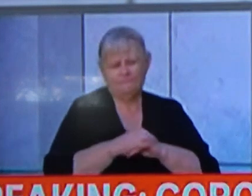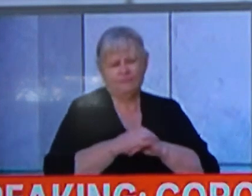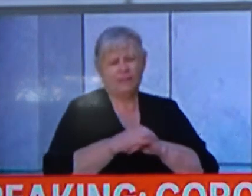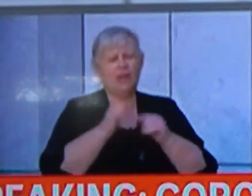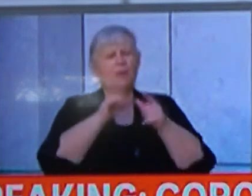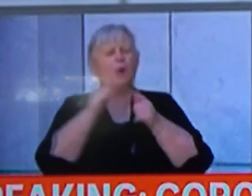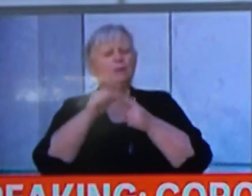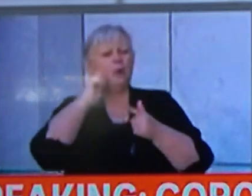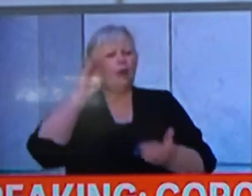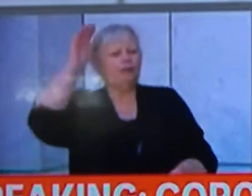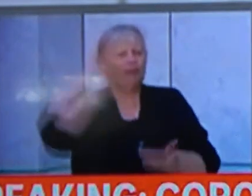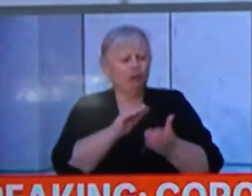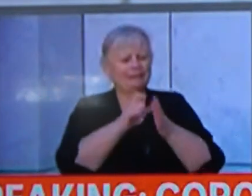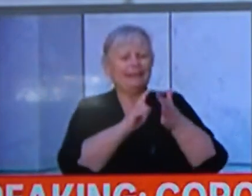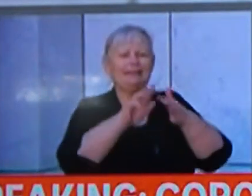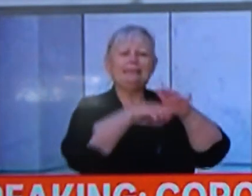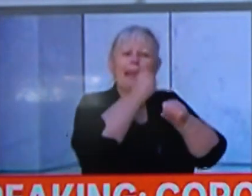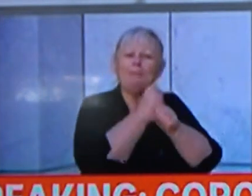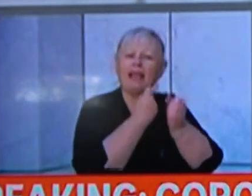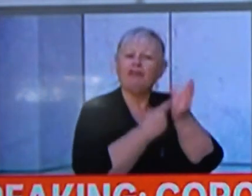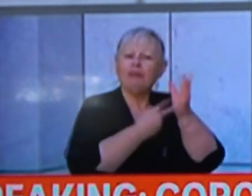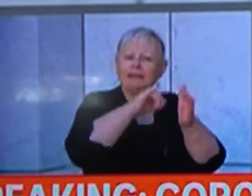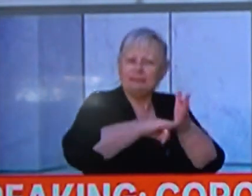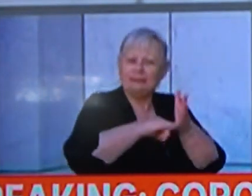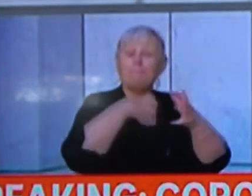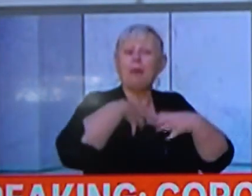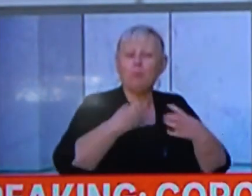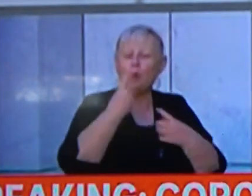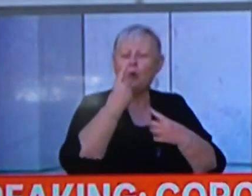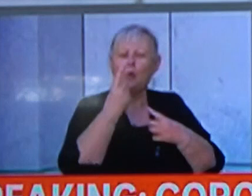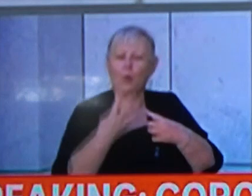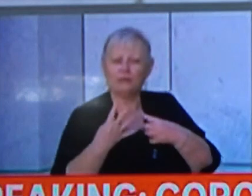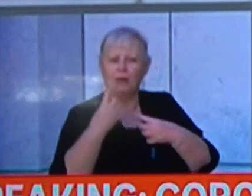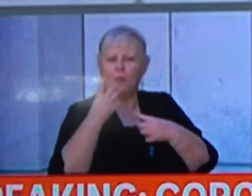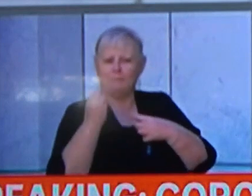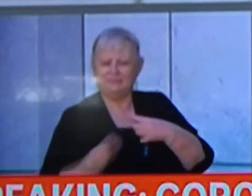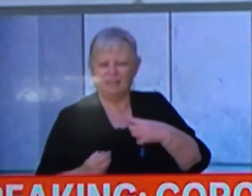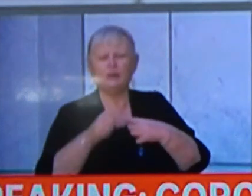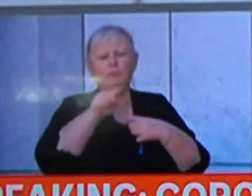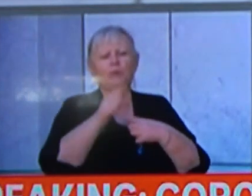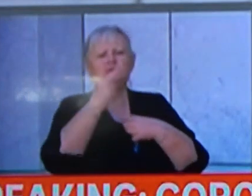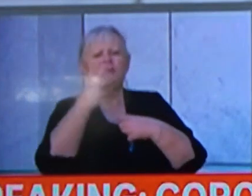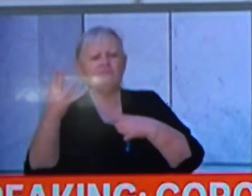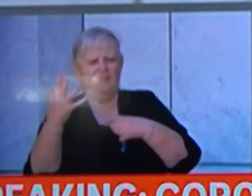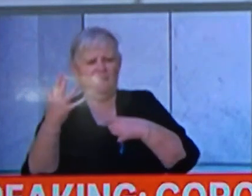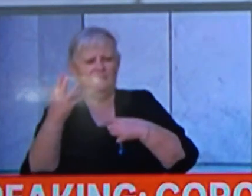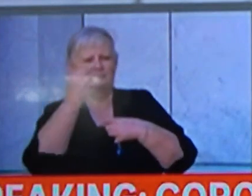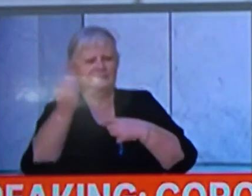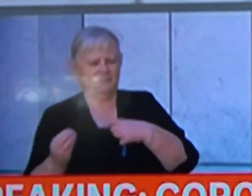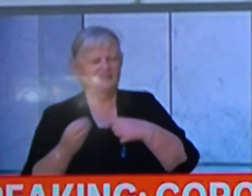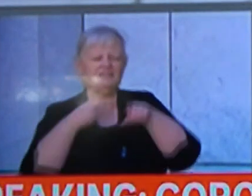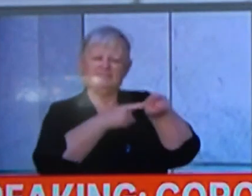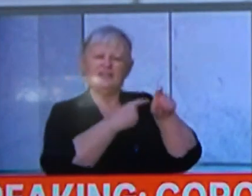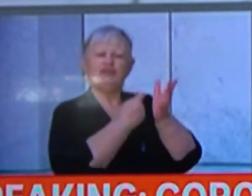We are also reducing the deeming rates by a further 0.25% to reflect the recent Reserve